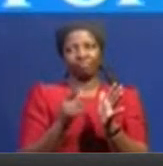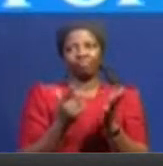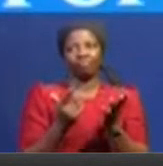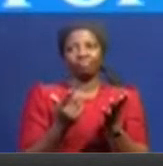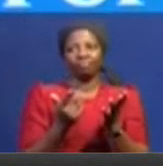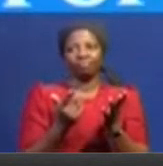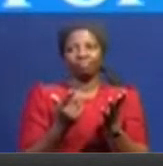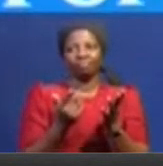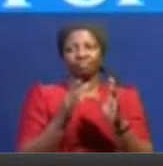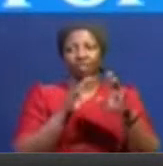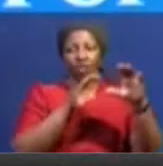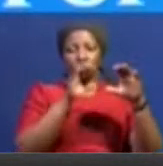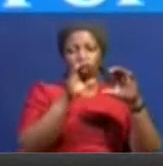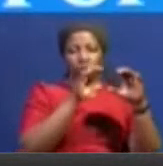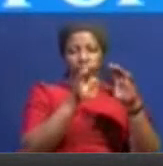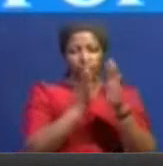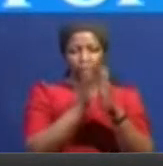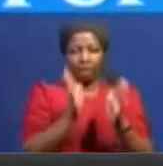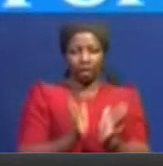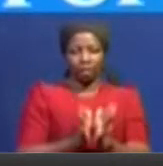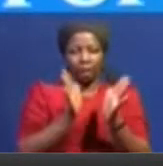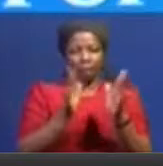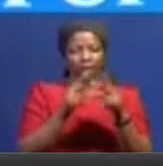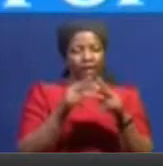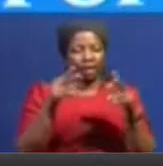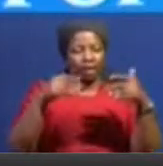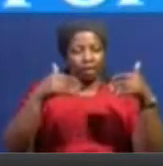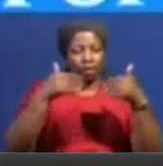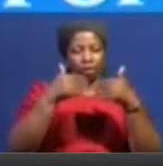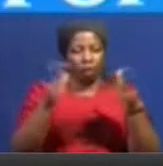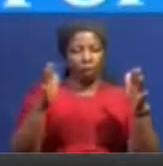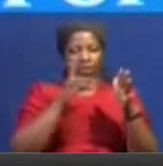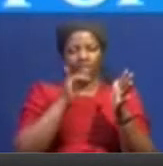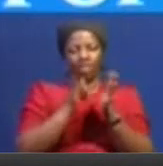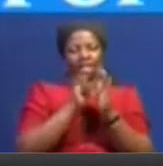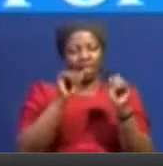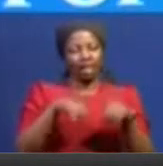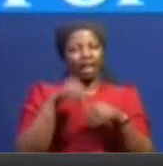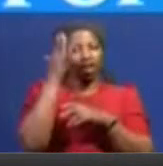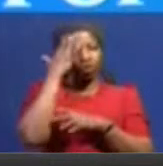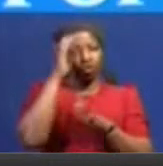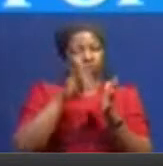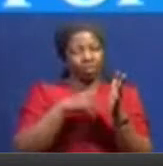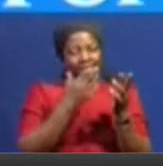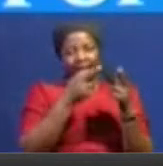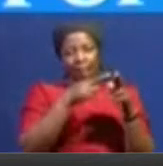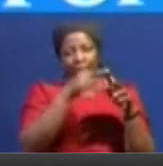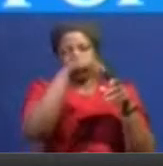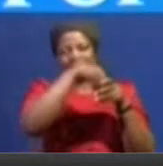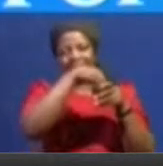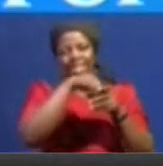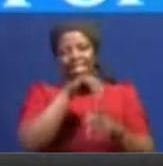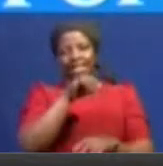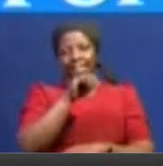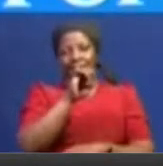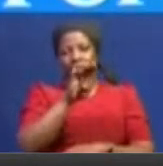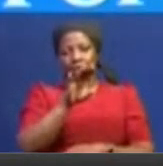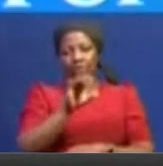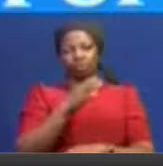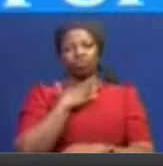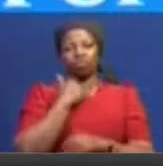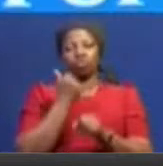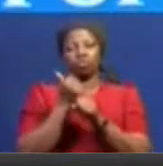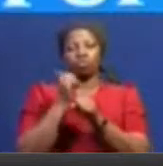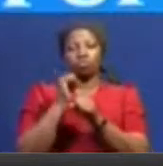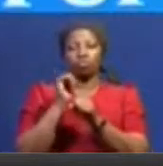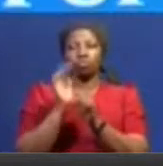is the communication with Wanjiku is very transparent, so that they are able to know what is happening in IEBC. We want to do mass voter registration. We are